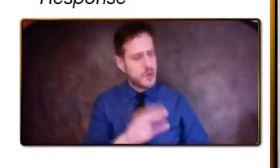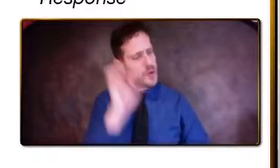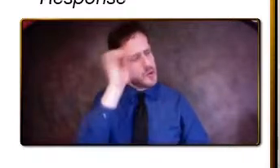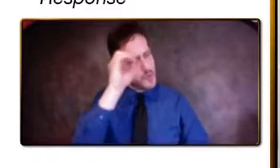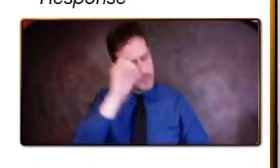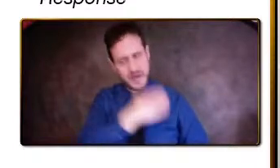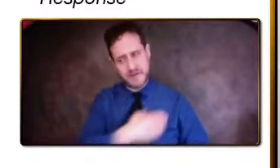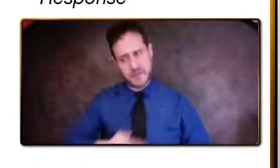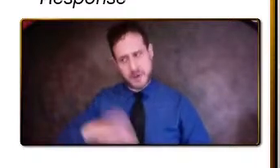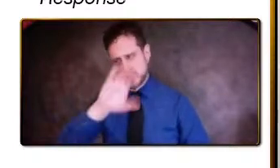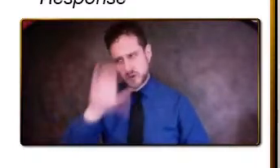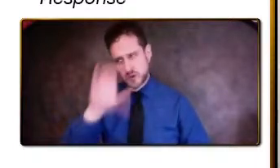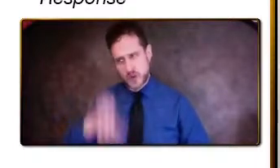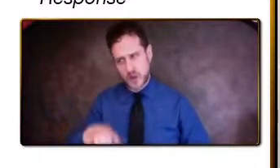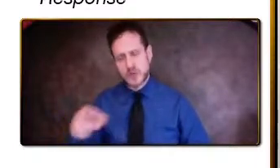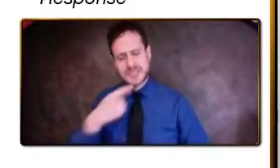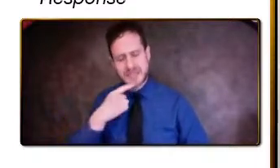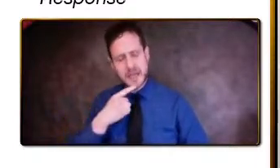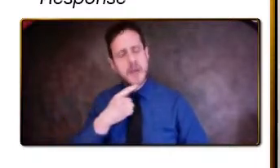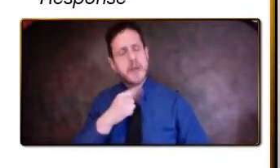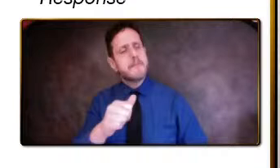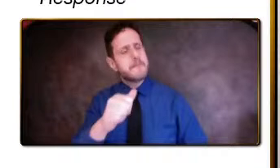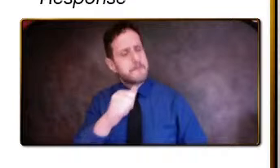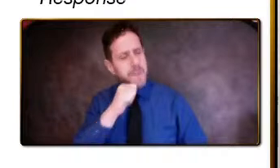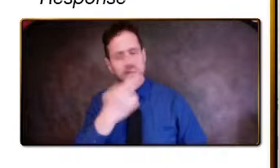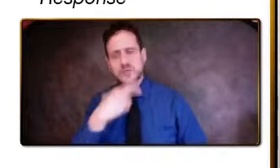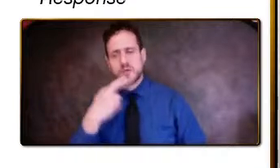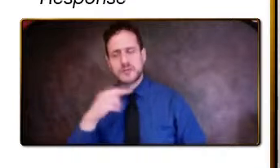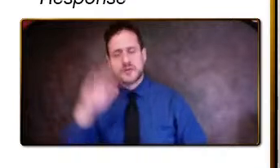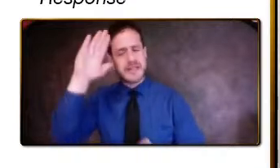that bars and restaurants are less dangerous than private events